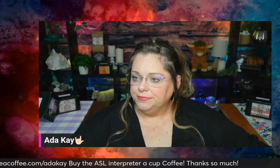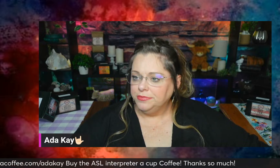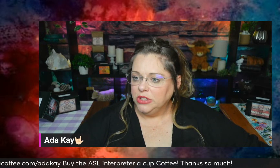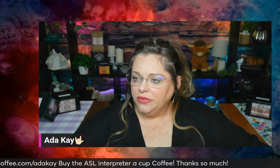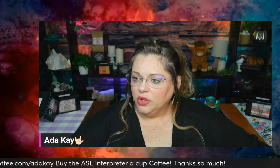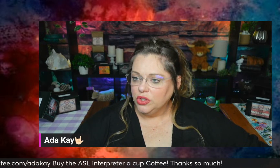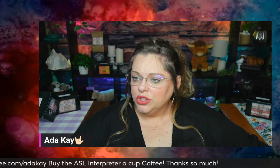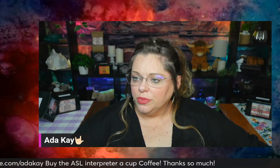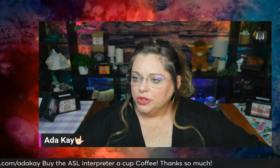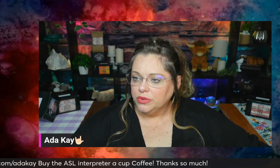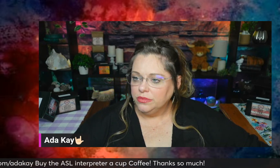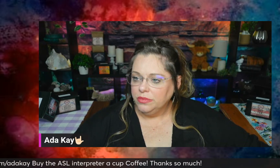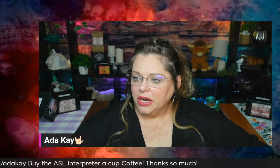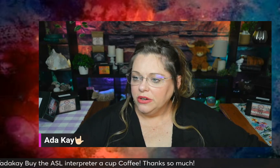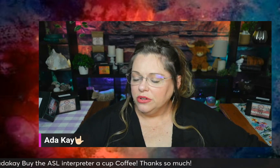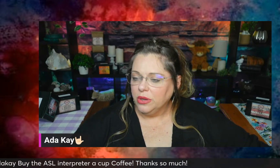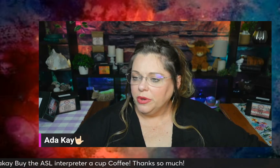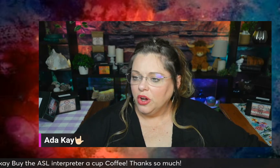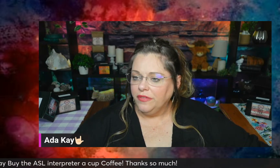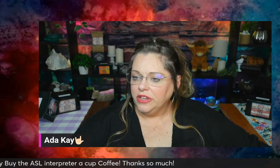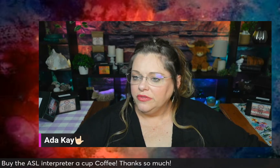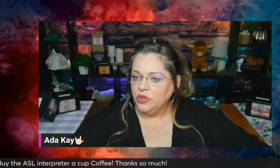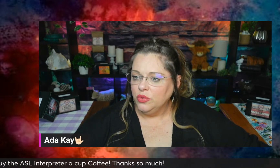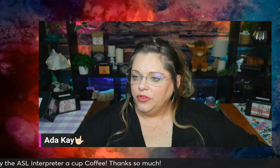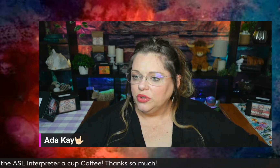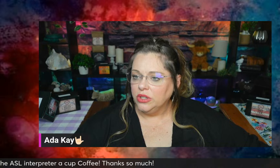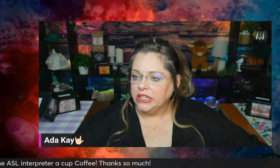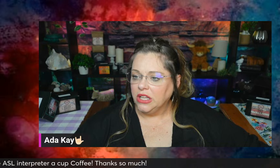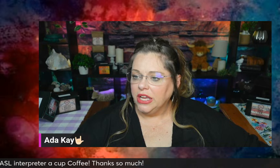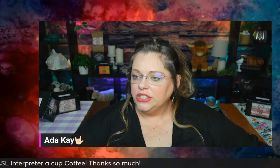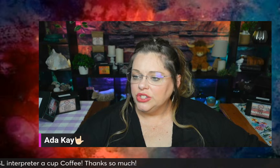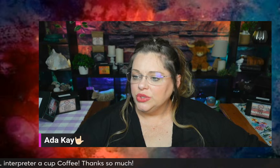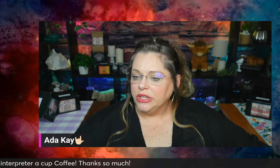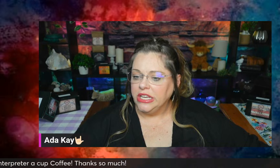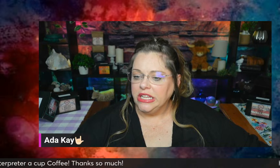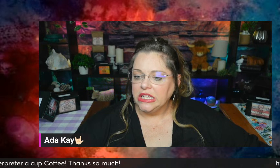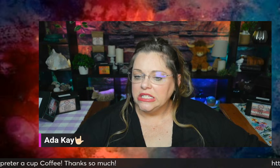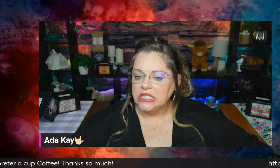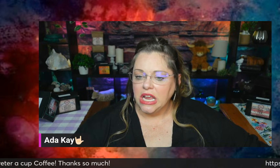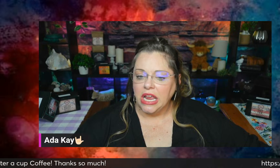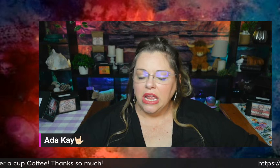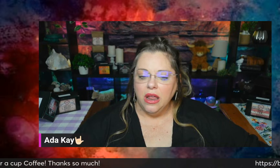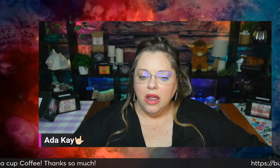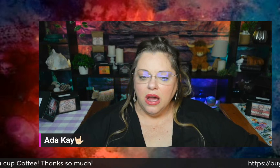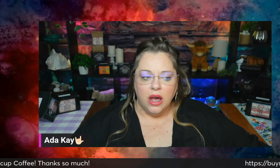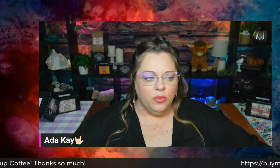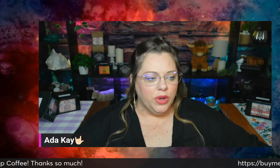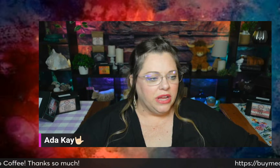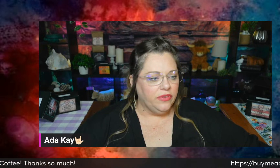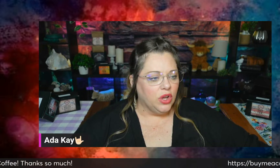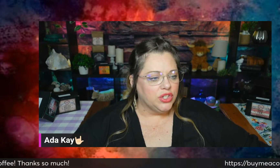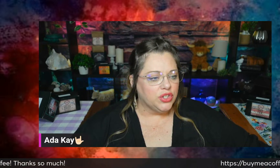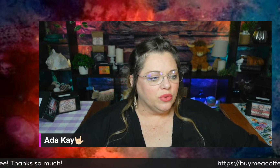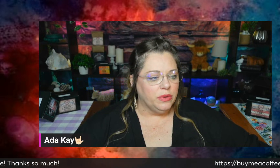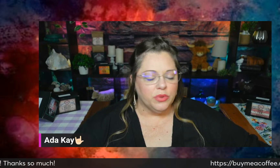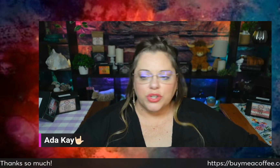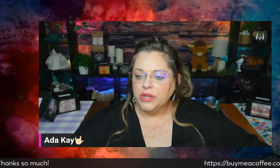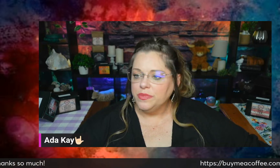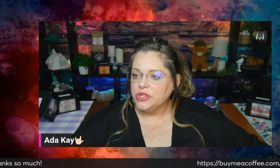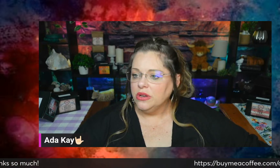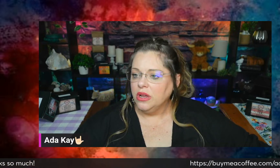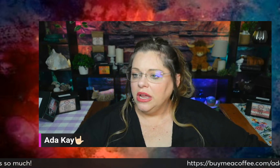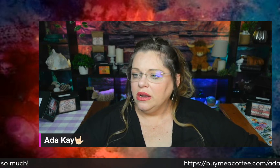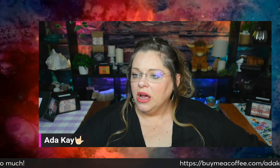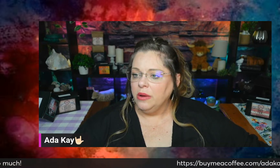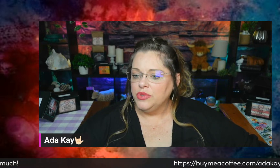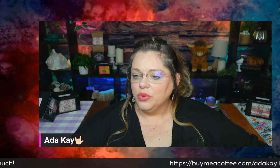Please love on our interpreter. Buy her a cup of coffee if you feel inclined to do anything today. We have launched our